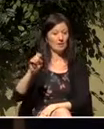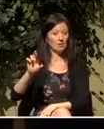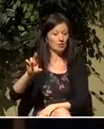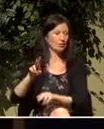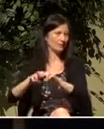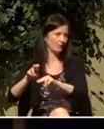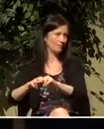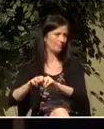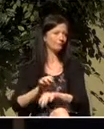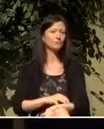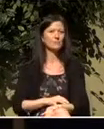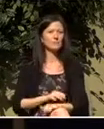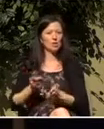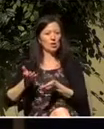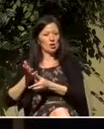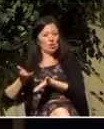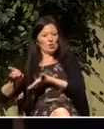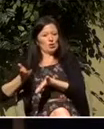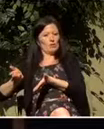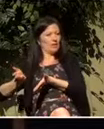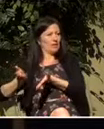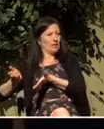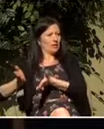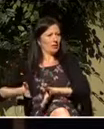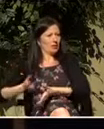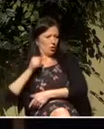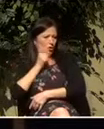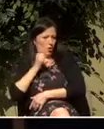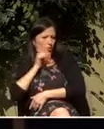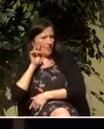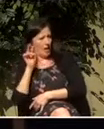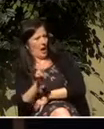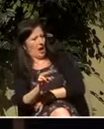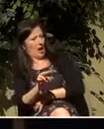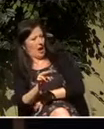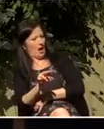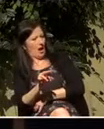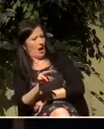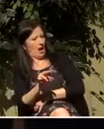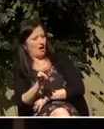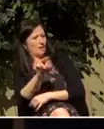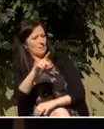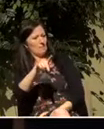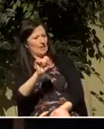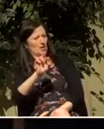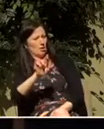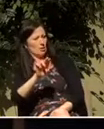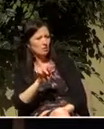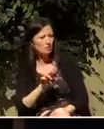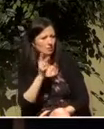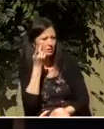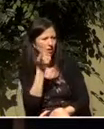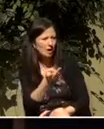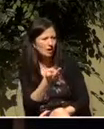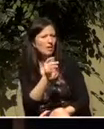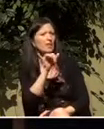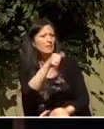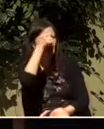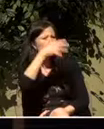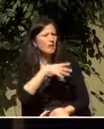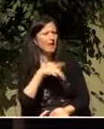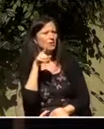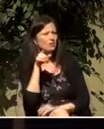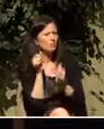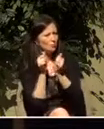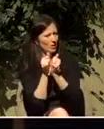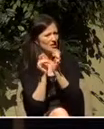servant girl saw him seated in the courtyard, there in the light of the fire, and she looked closely at him. "This man was